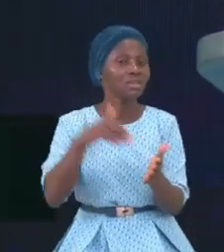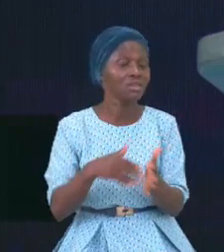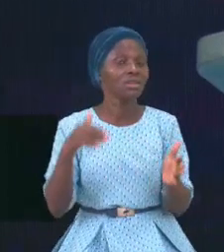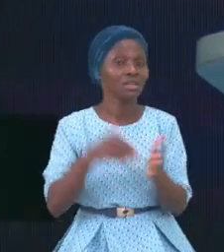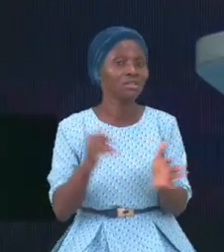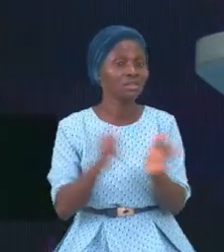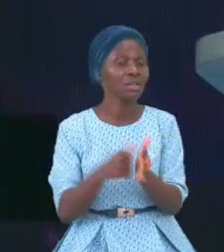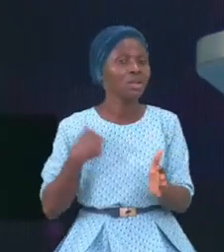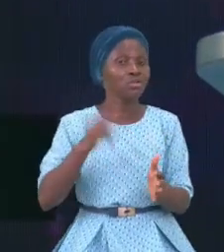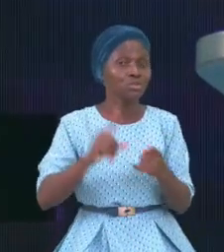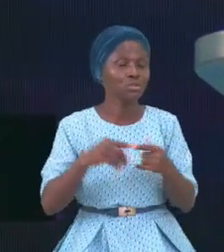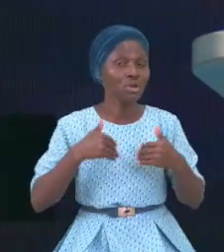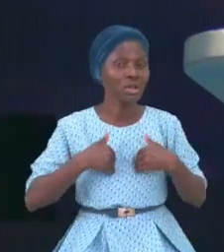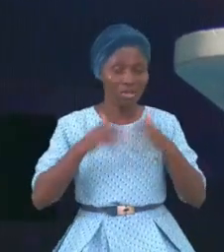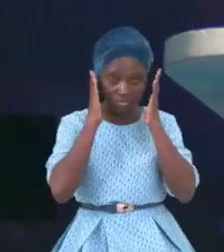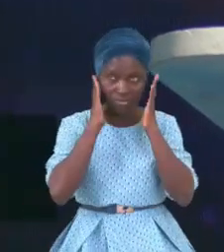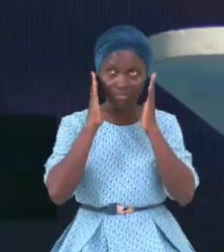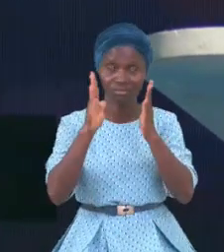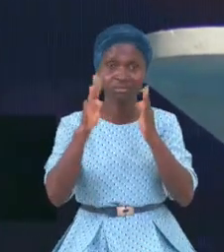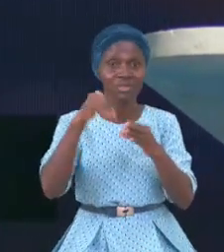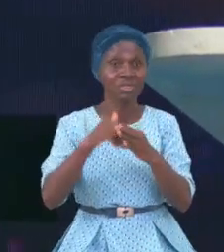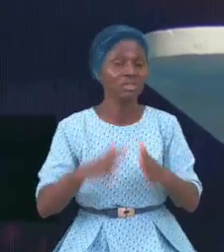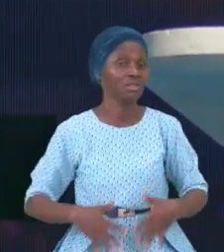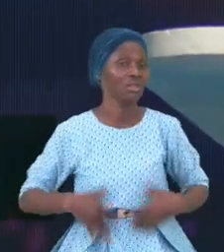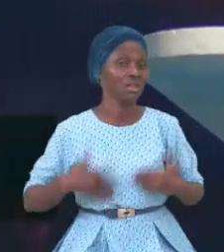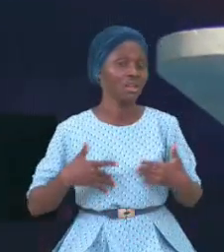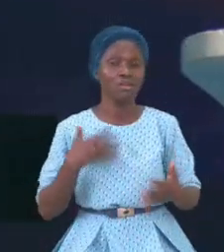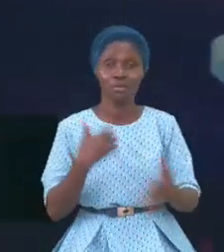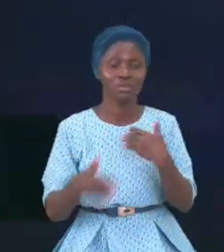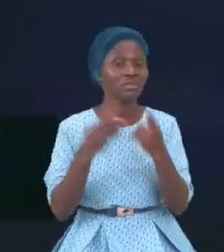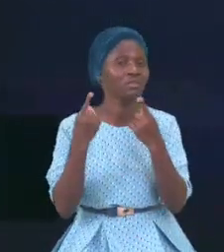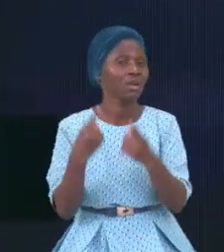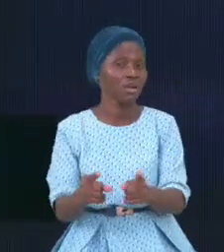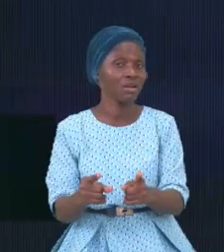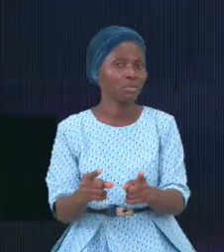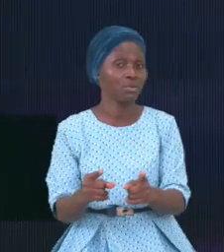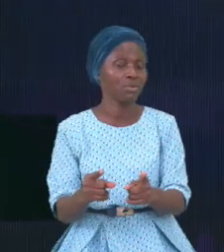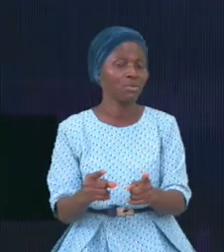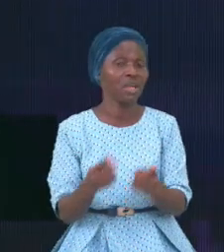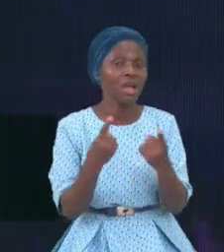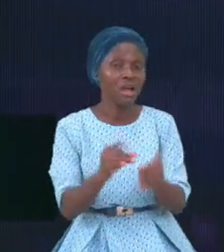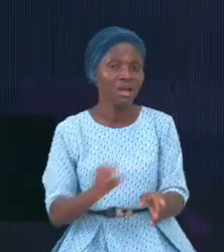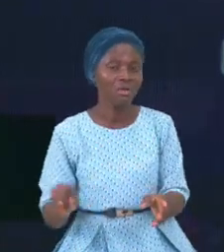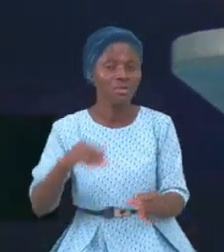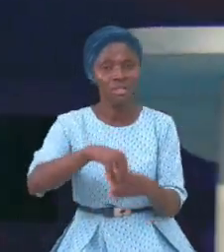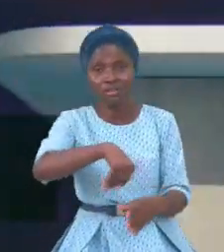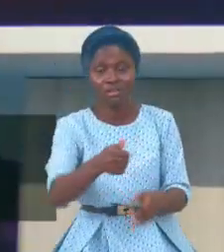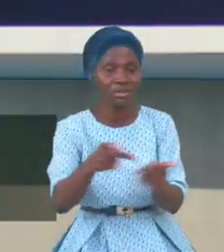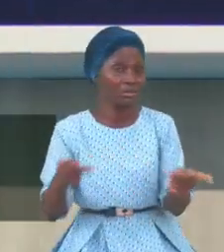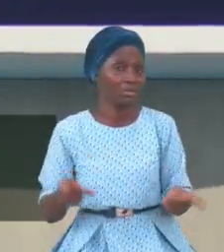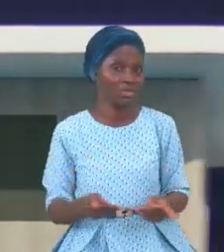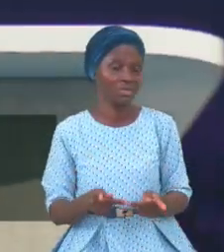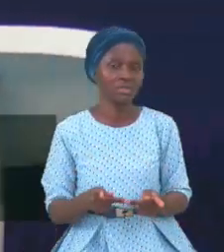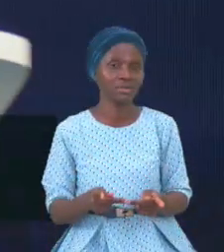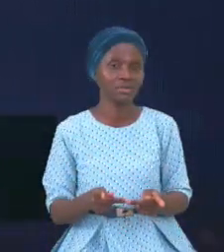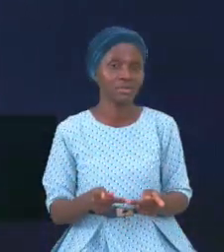life, despite what might be happening in other places, despite national atrocities. Let's come to